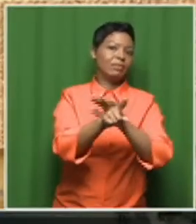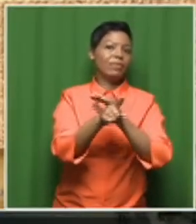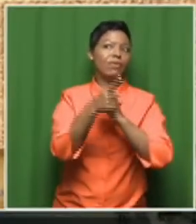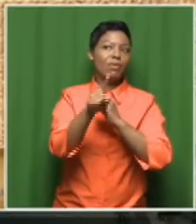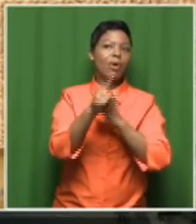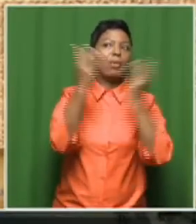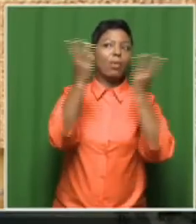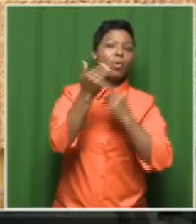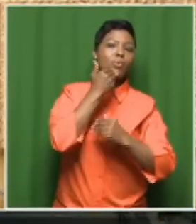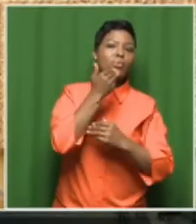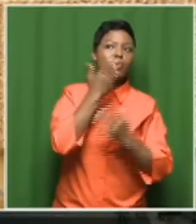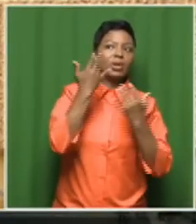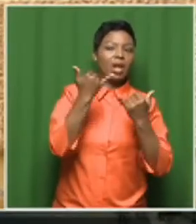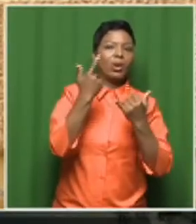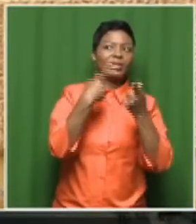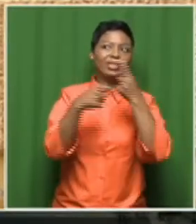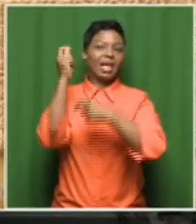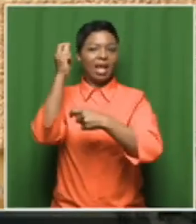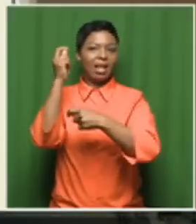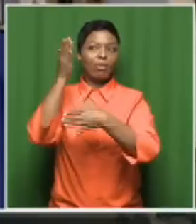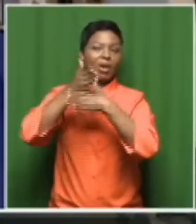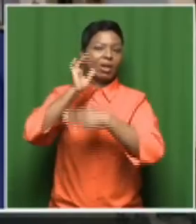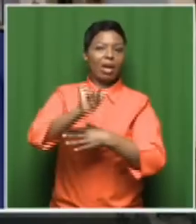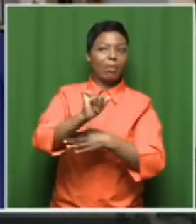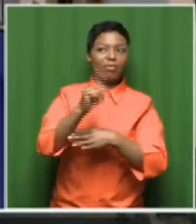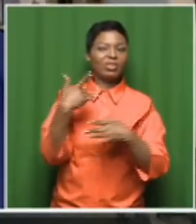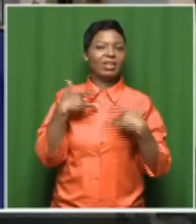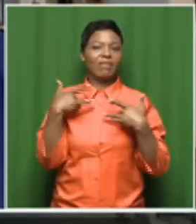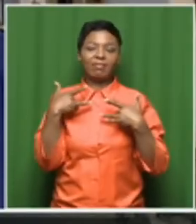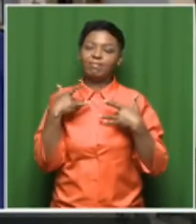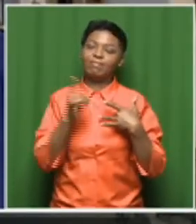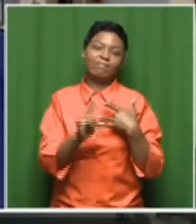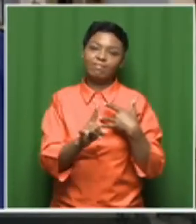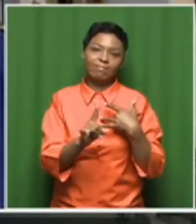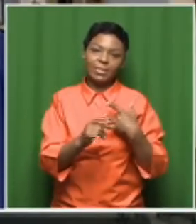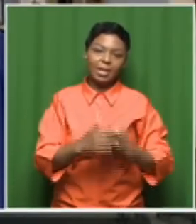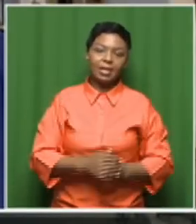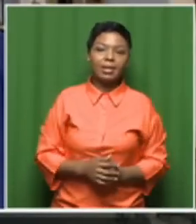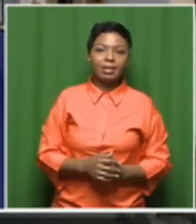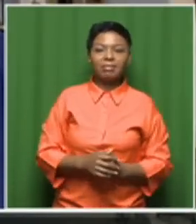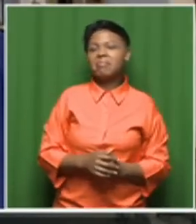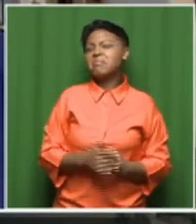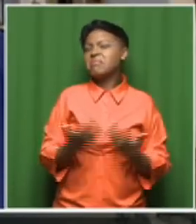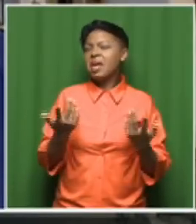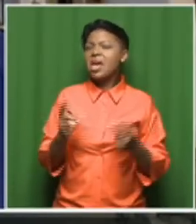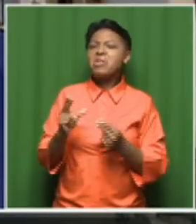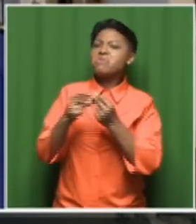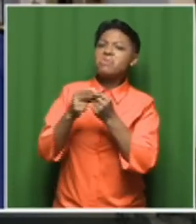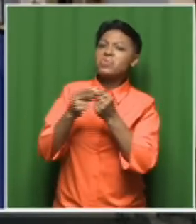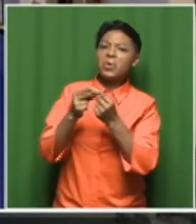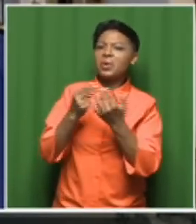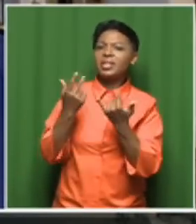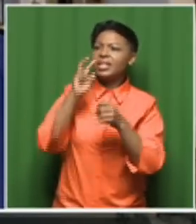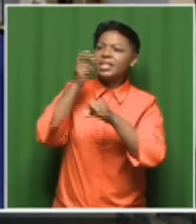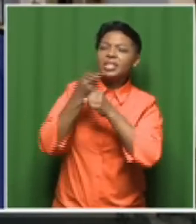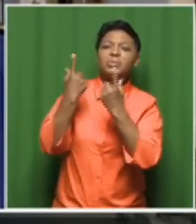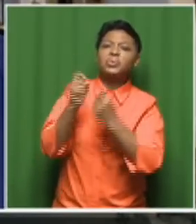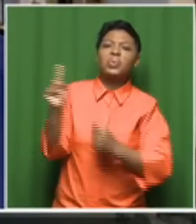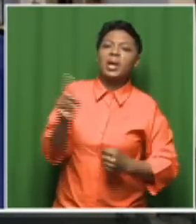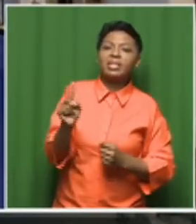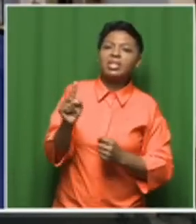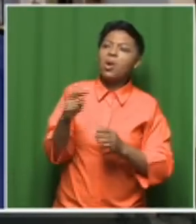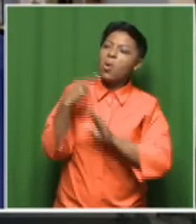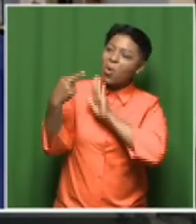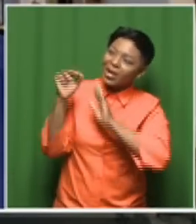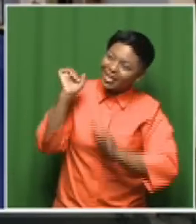sell their labor in order to survive. So let's reimagine unions. What should they be doing? What do they look like? Because, I mean,